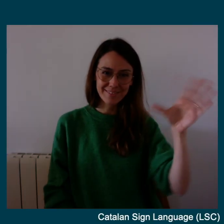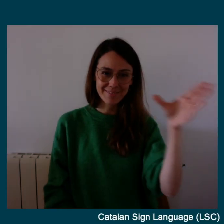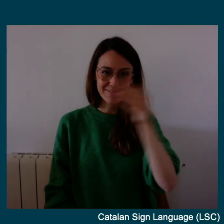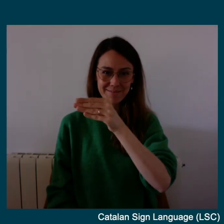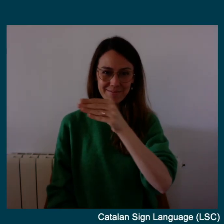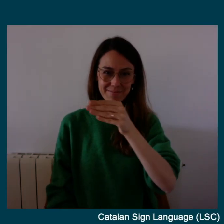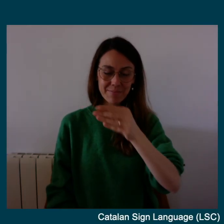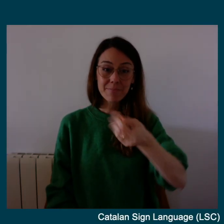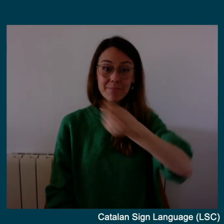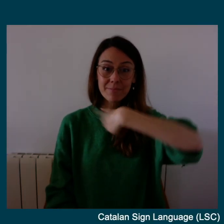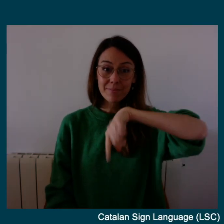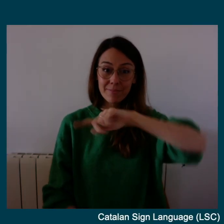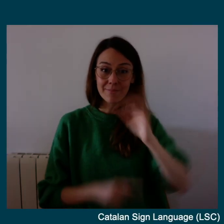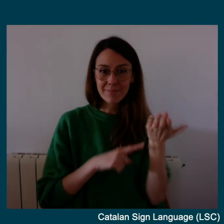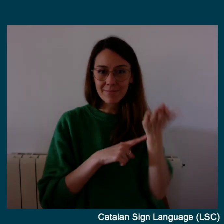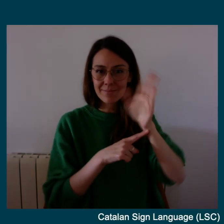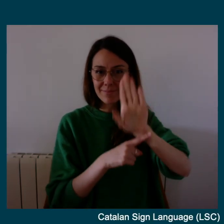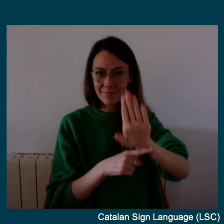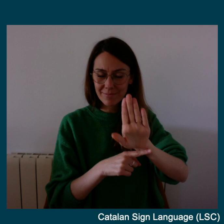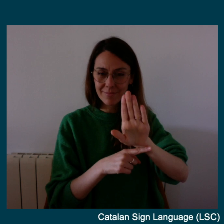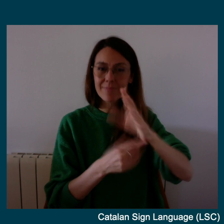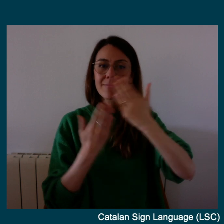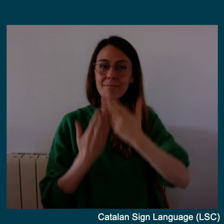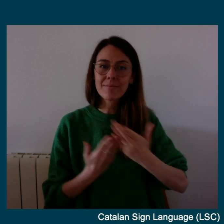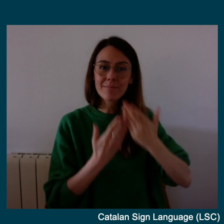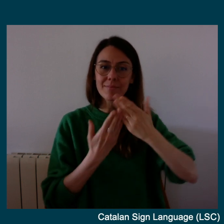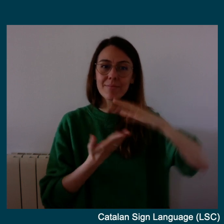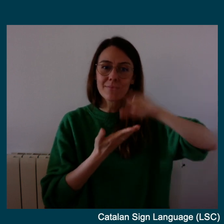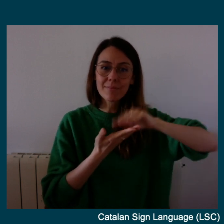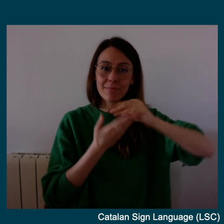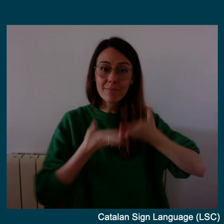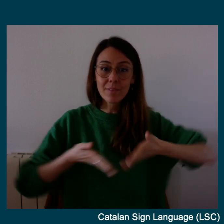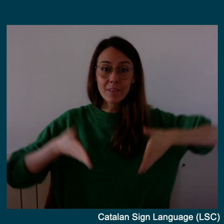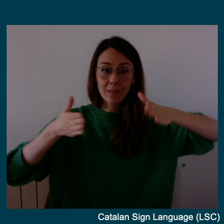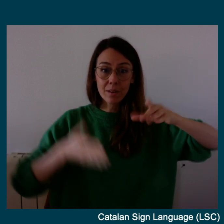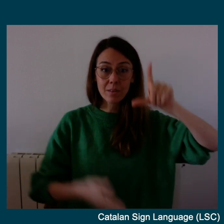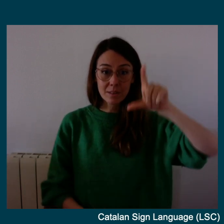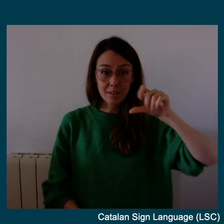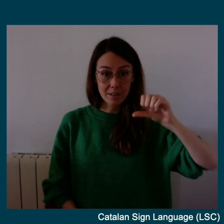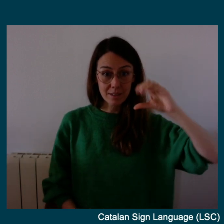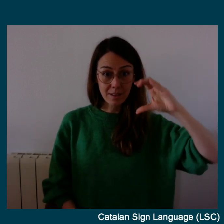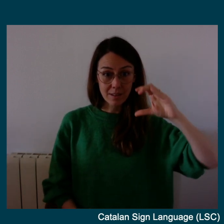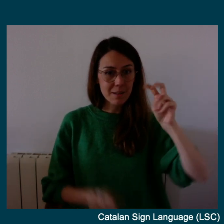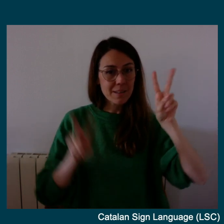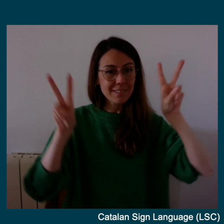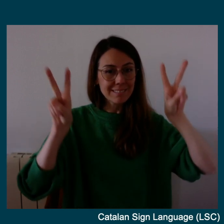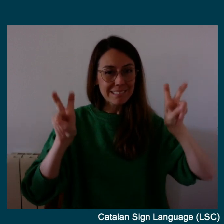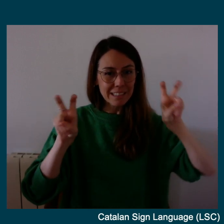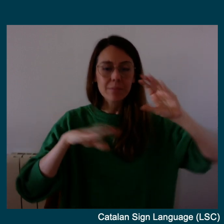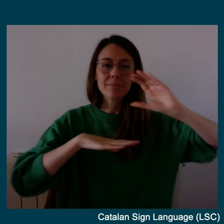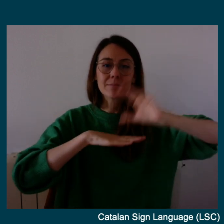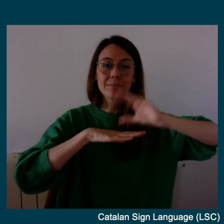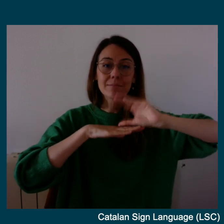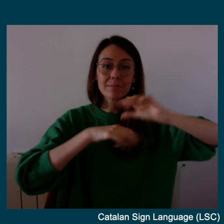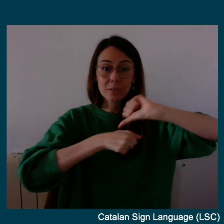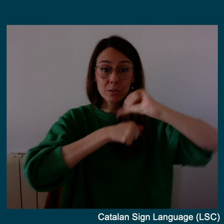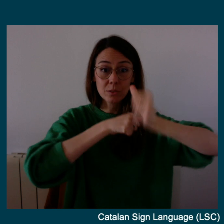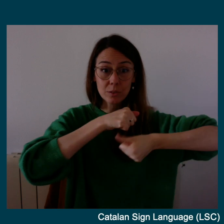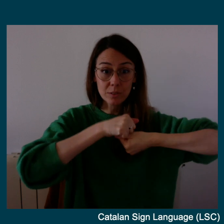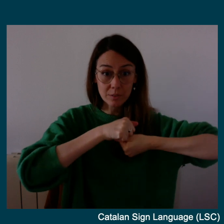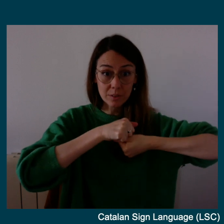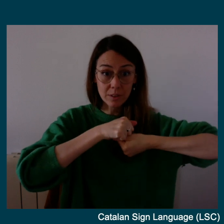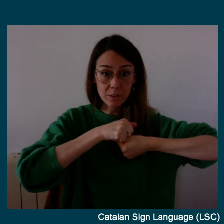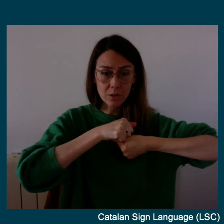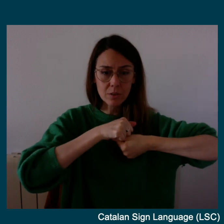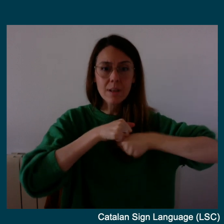Hello, everybody. This is joint work on the choice of classifier handshape in Catalan Sign Language,